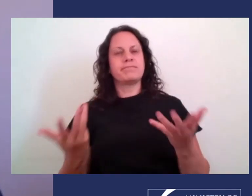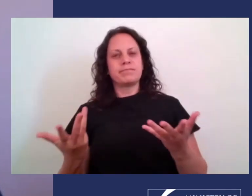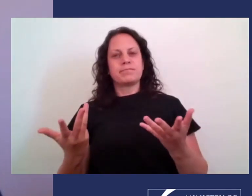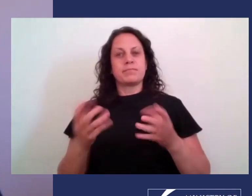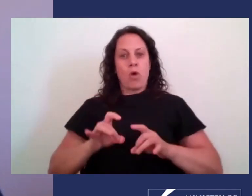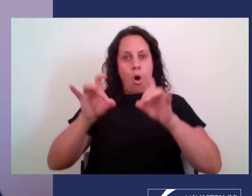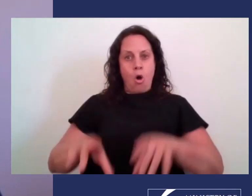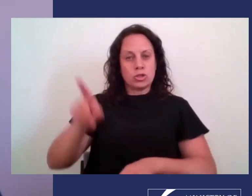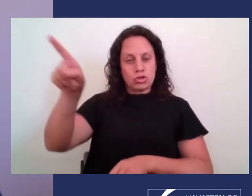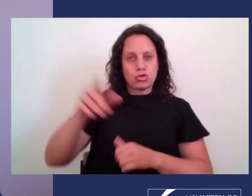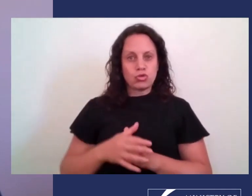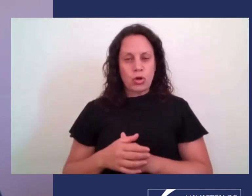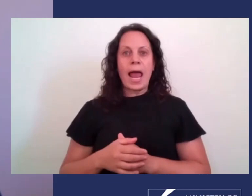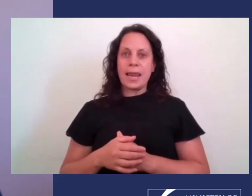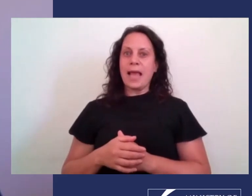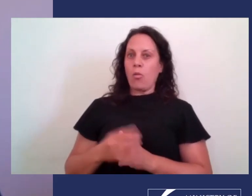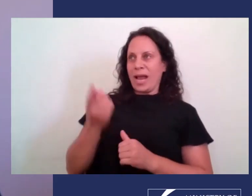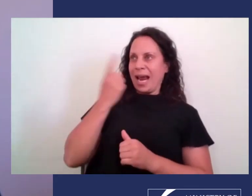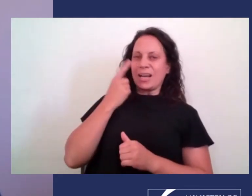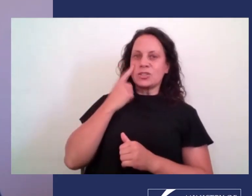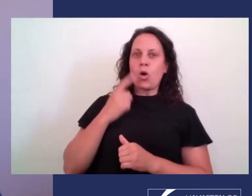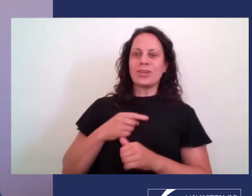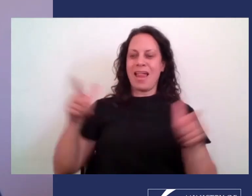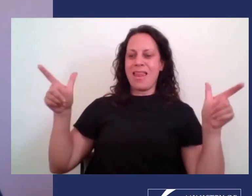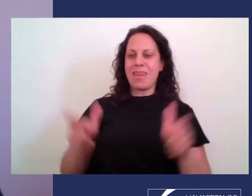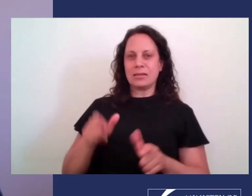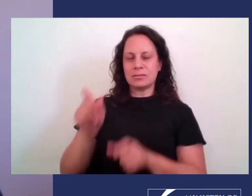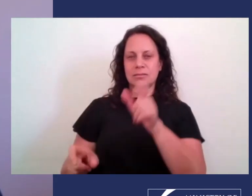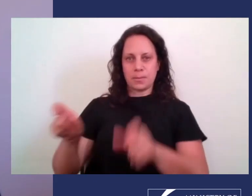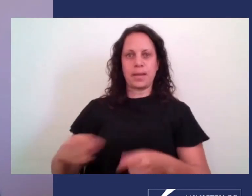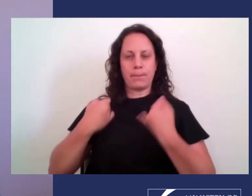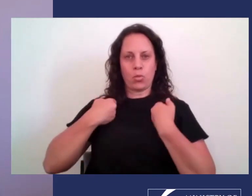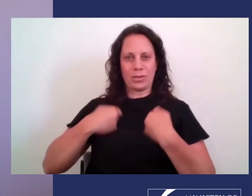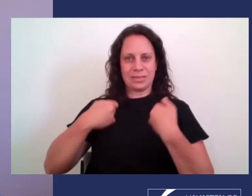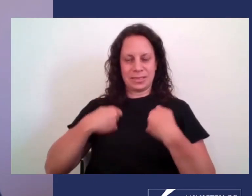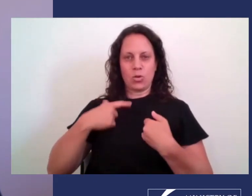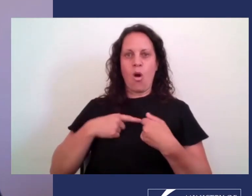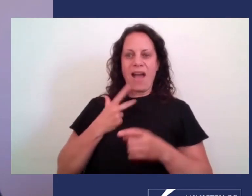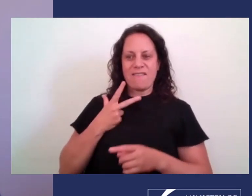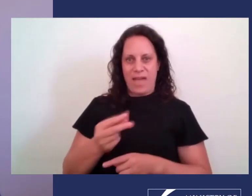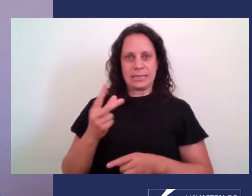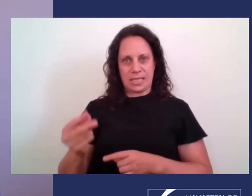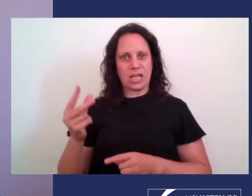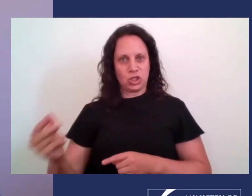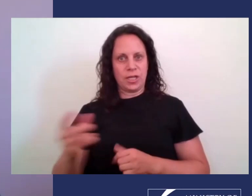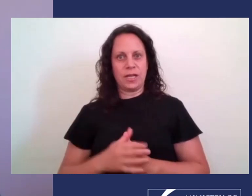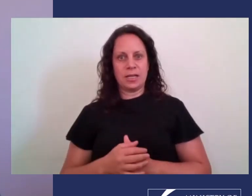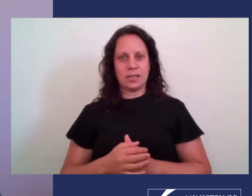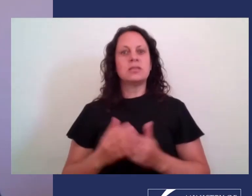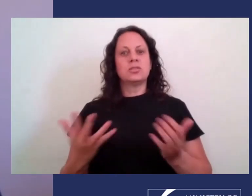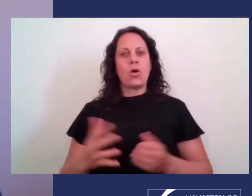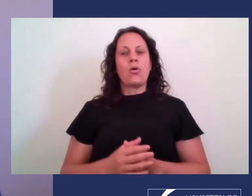that people aren't getting as sick as they would have if they hadn't had that protection. And so I'm